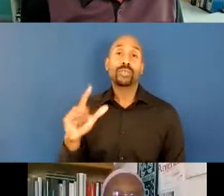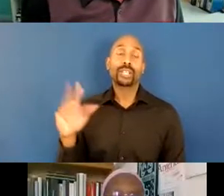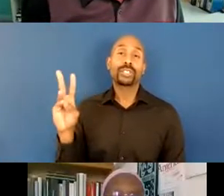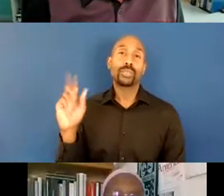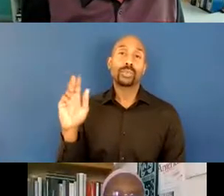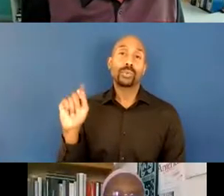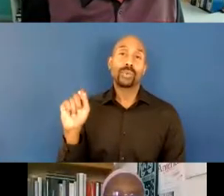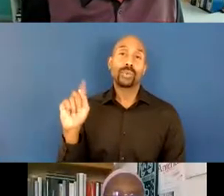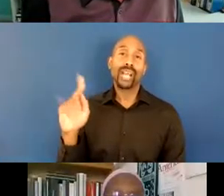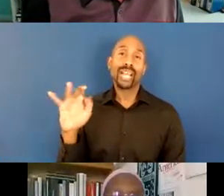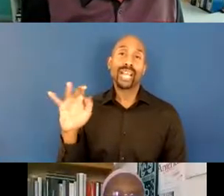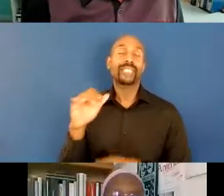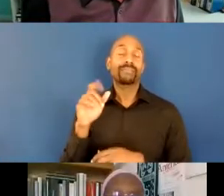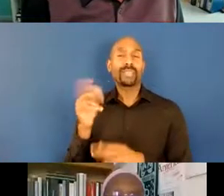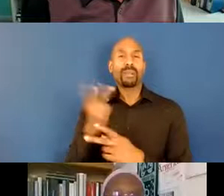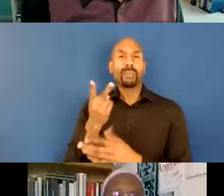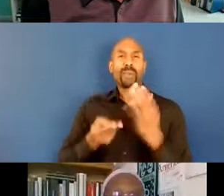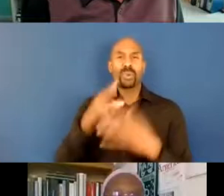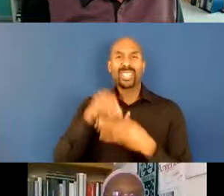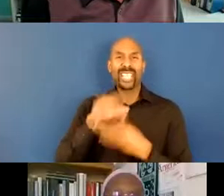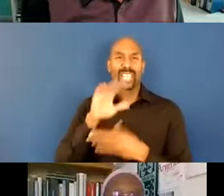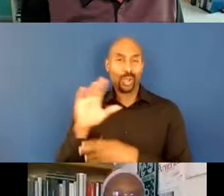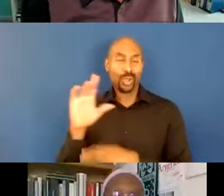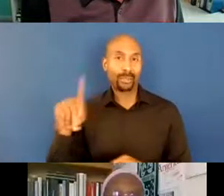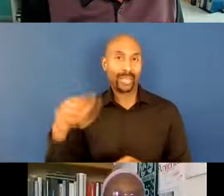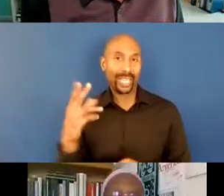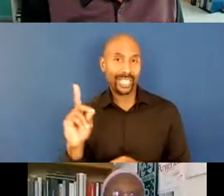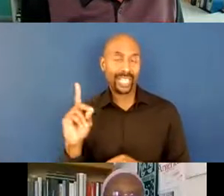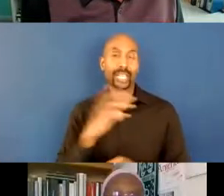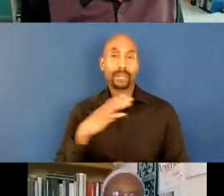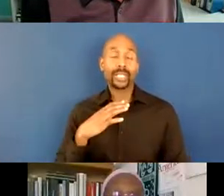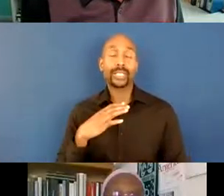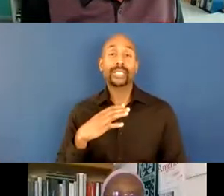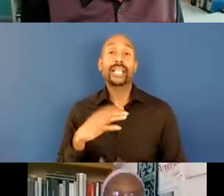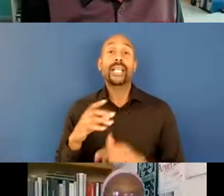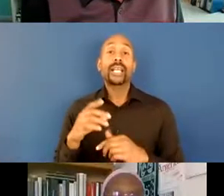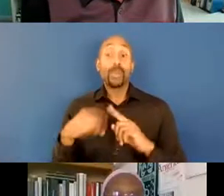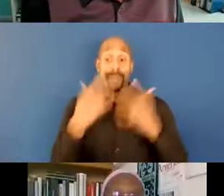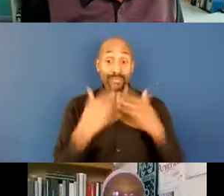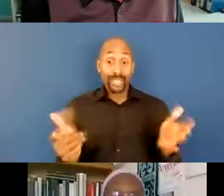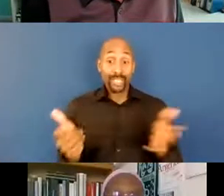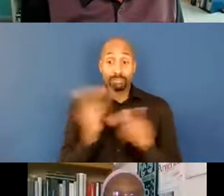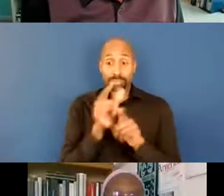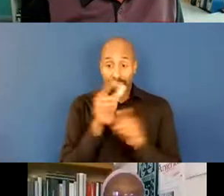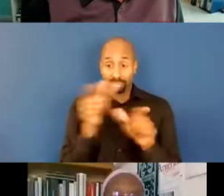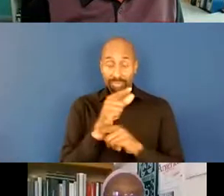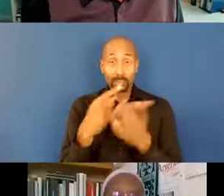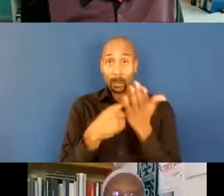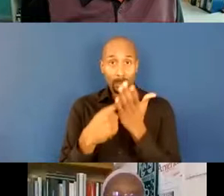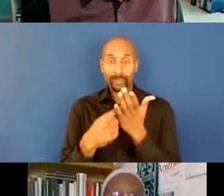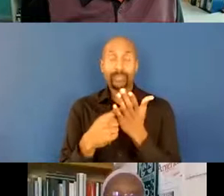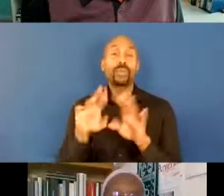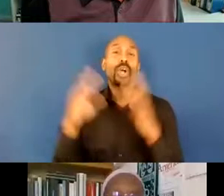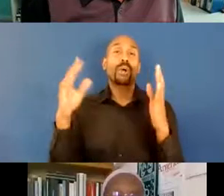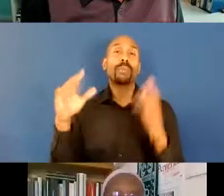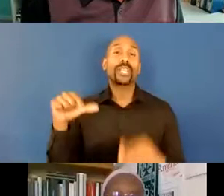from the audience. In the meantime, please put any questions you have in the Q&A box, and we will be rolling through these and trying to get as many to